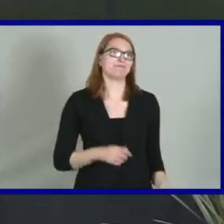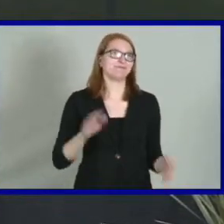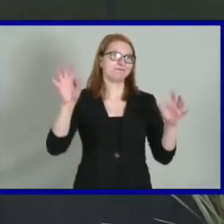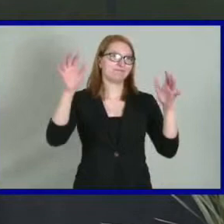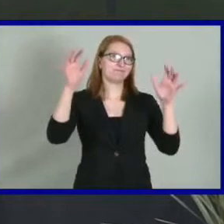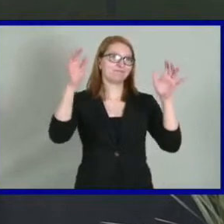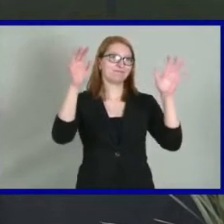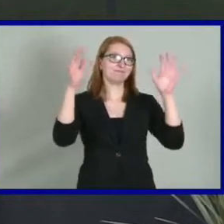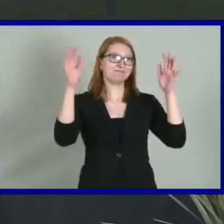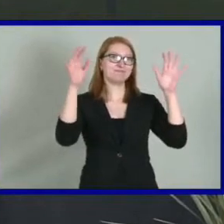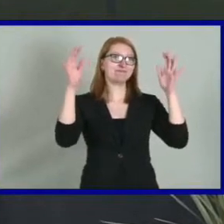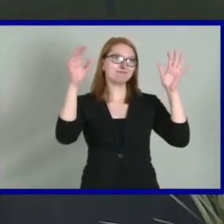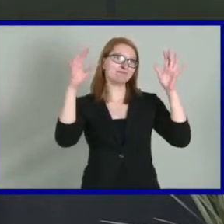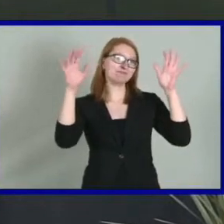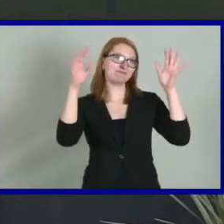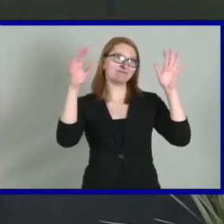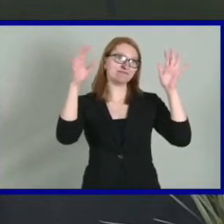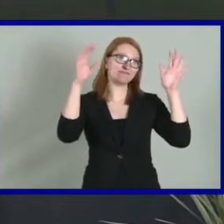Yeah.